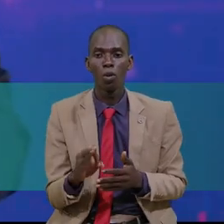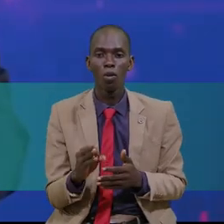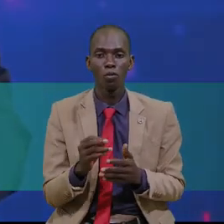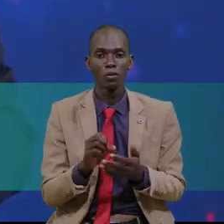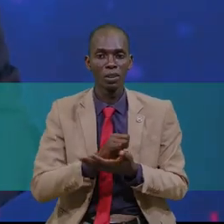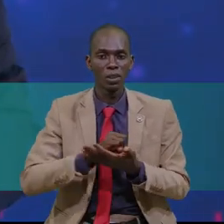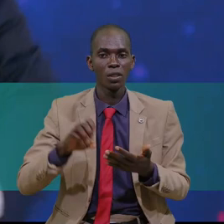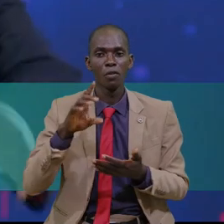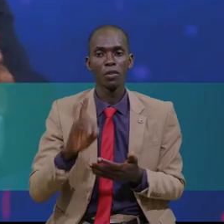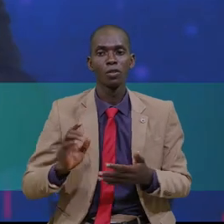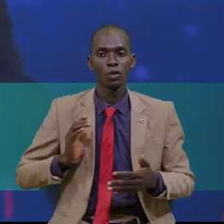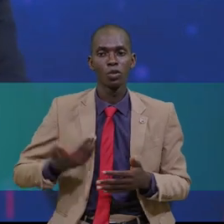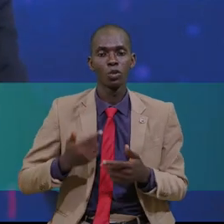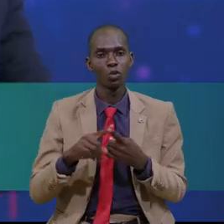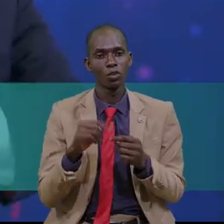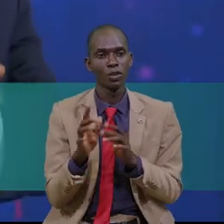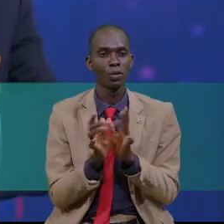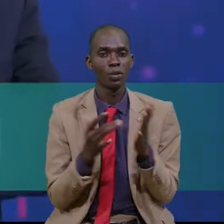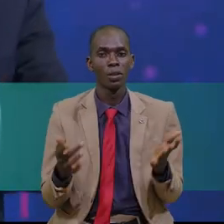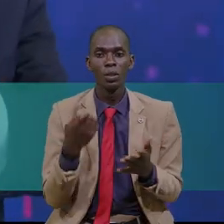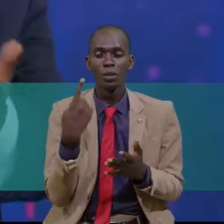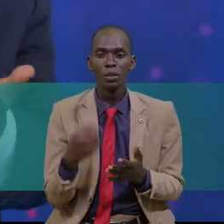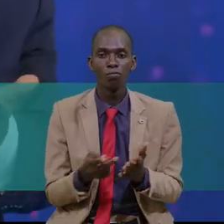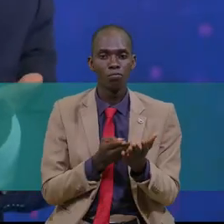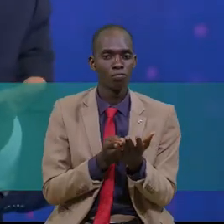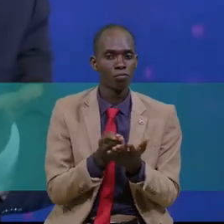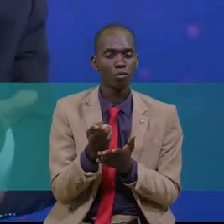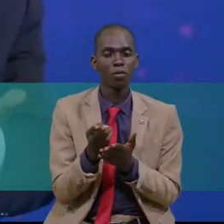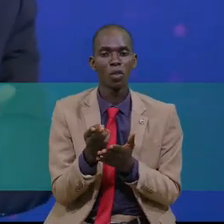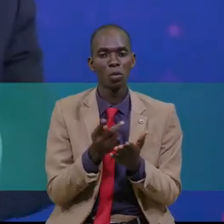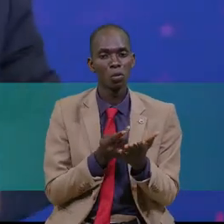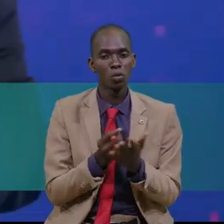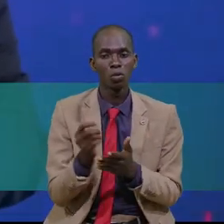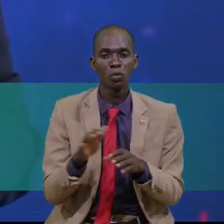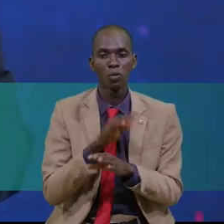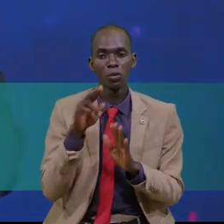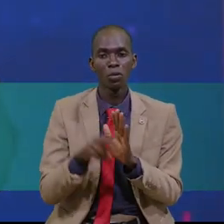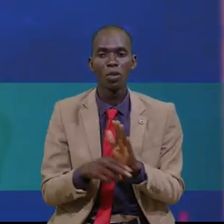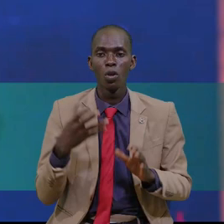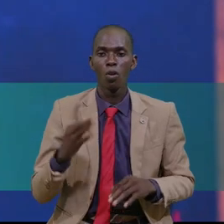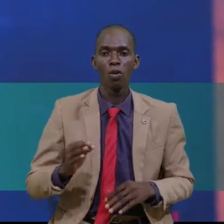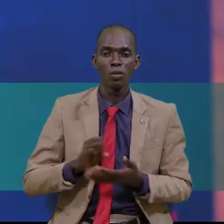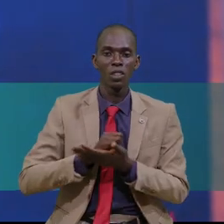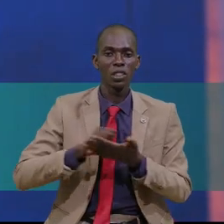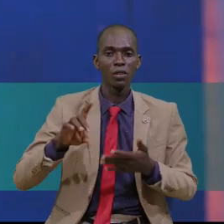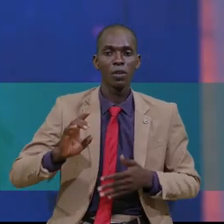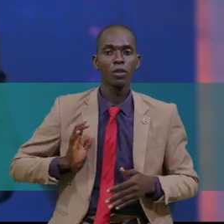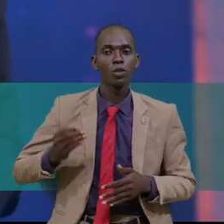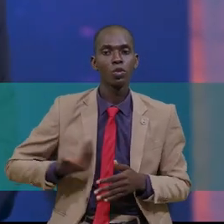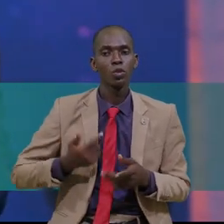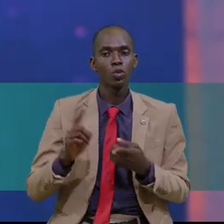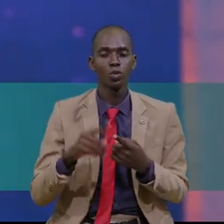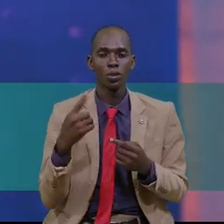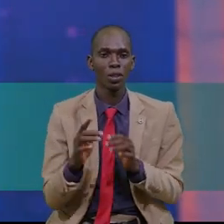the scripture. The forthrightness of sanctified souls to the scriptures.